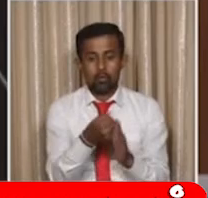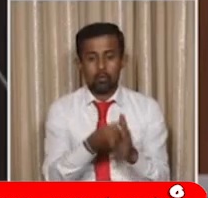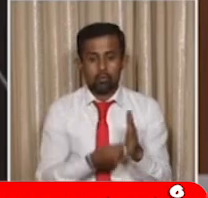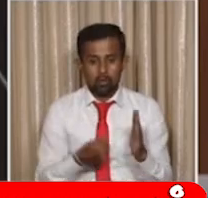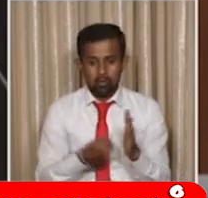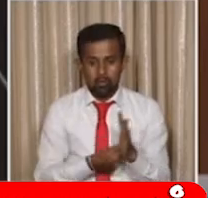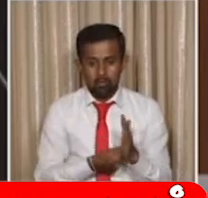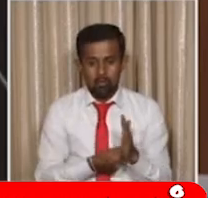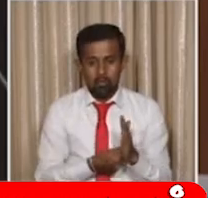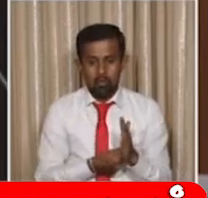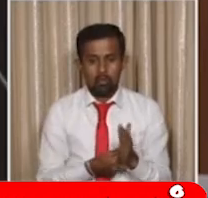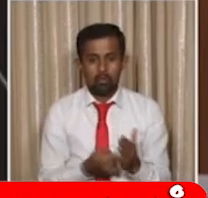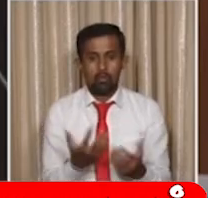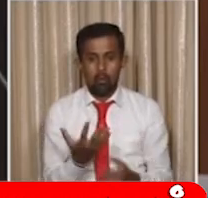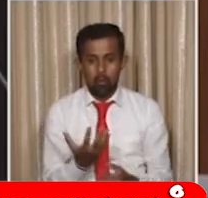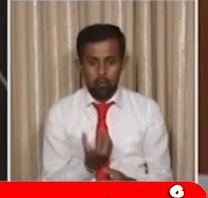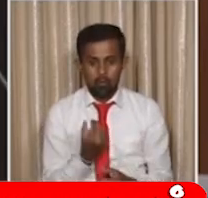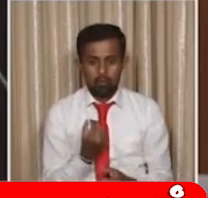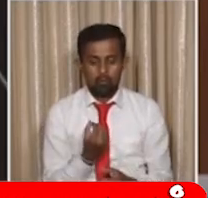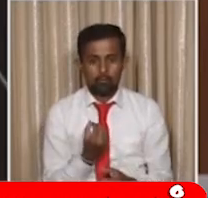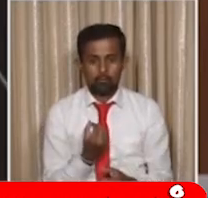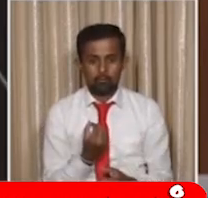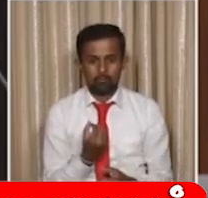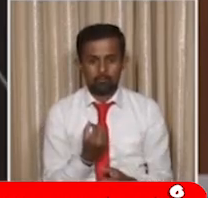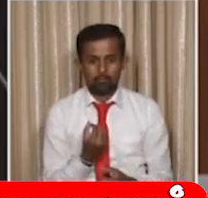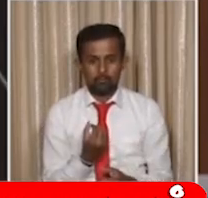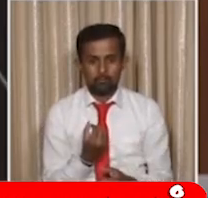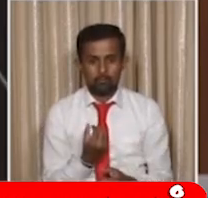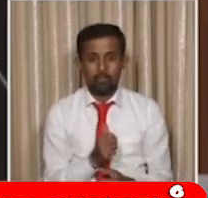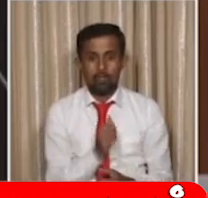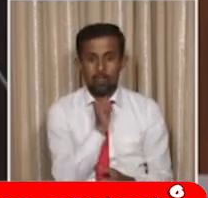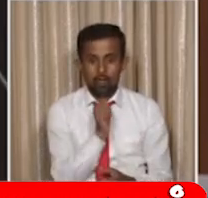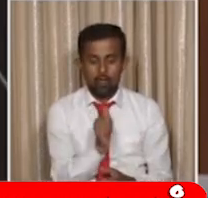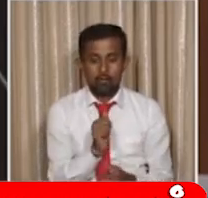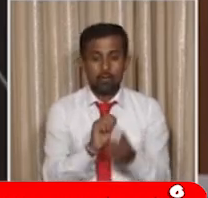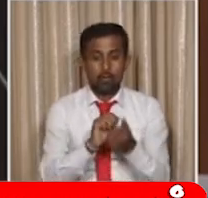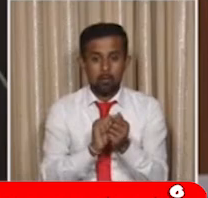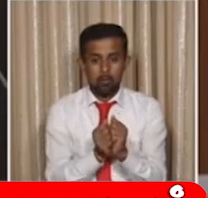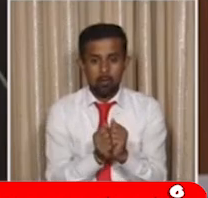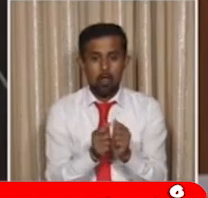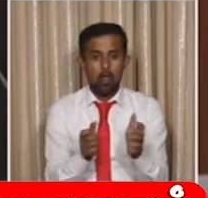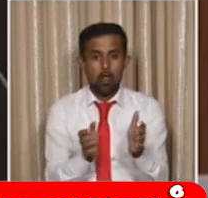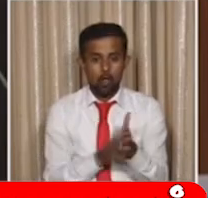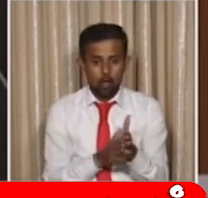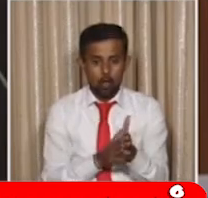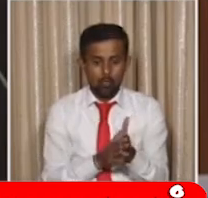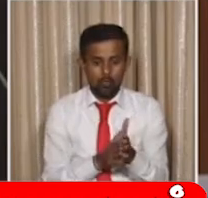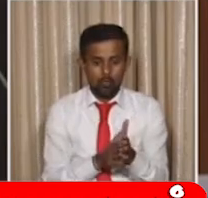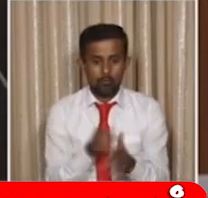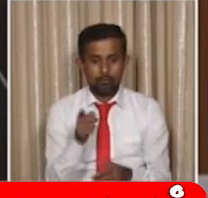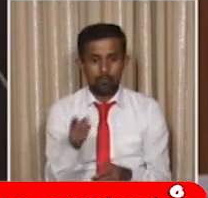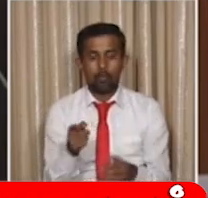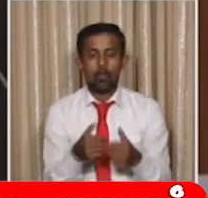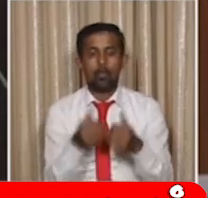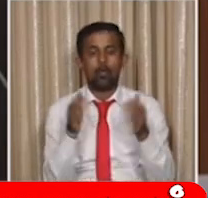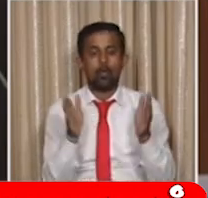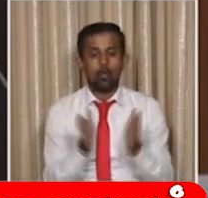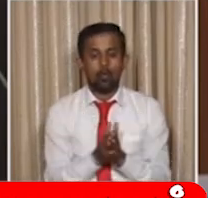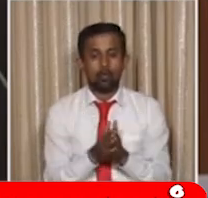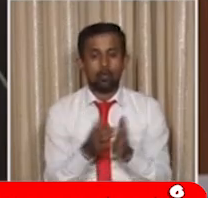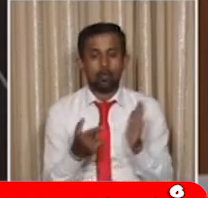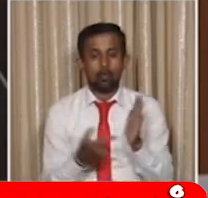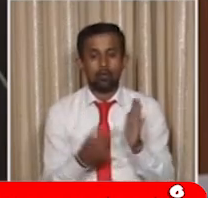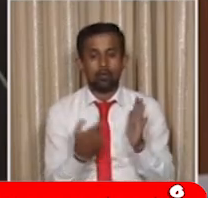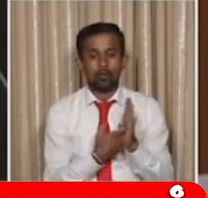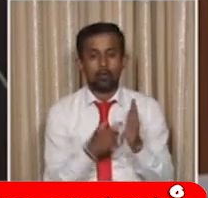a TRC, a Truth and Reconciliation Commission. Any TRC process must be victim-centered.